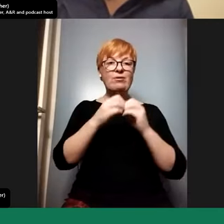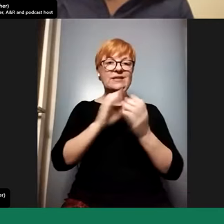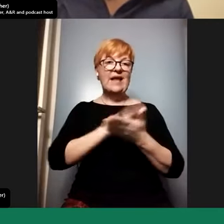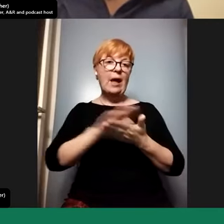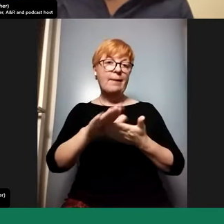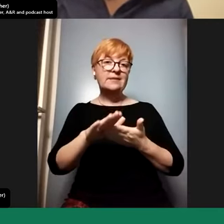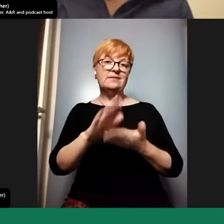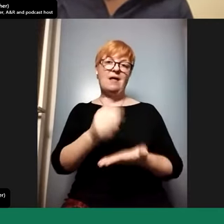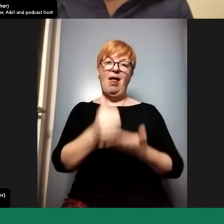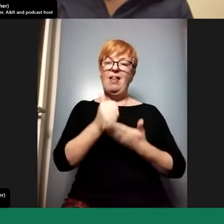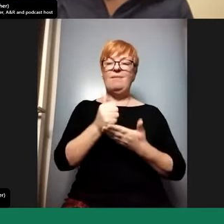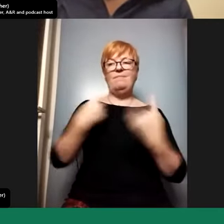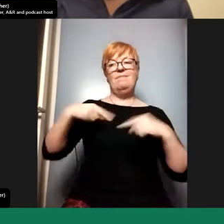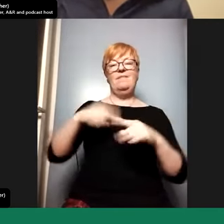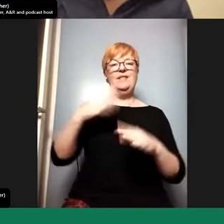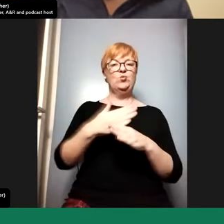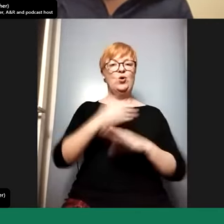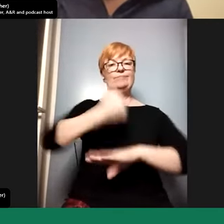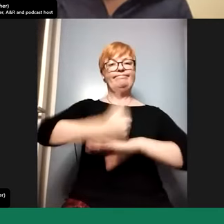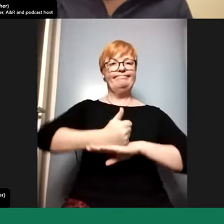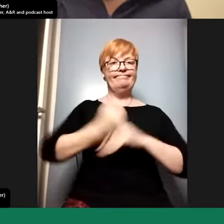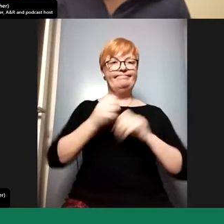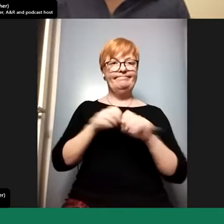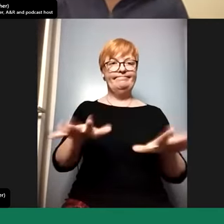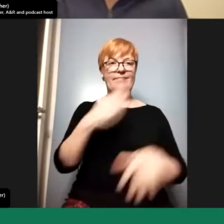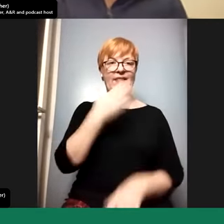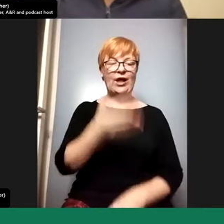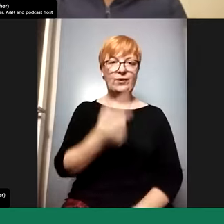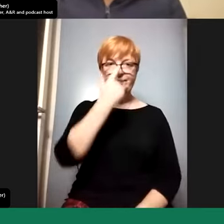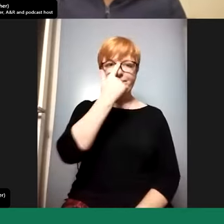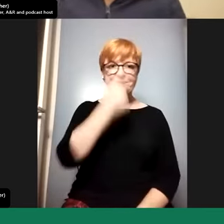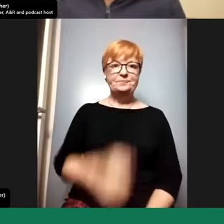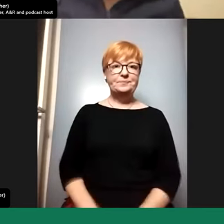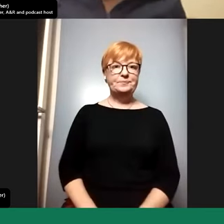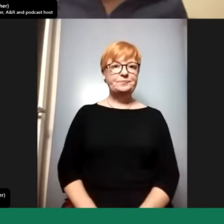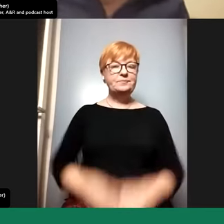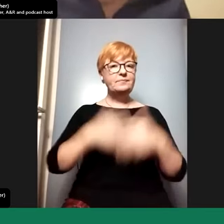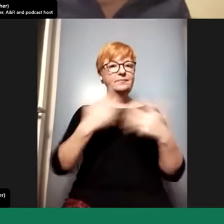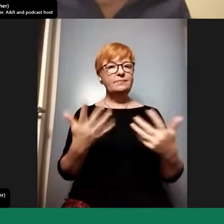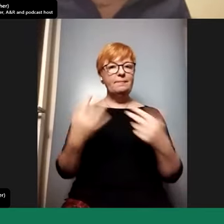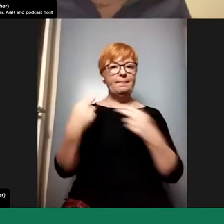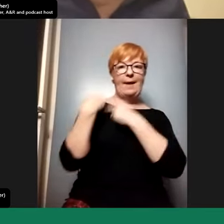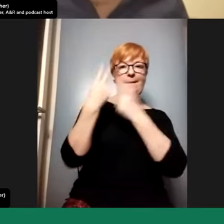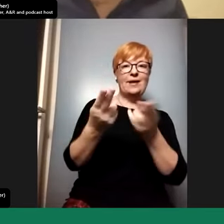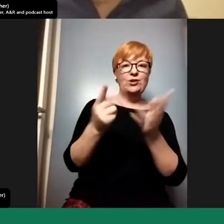this work to happen at all. Yeah, brilliant. Well, I'm going to hand back over to Lily, who